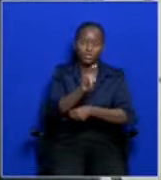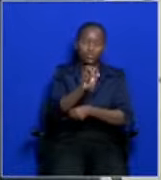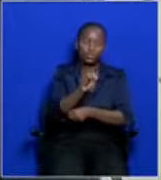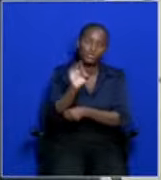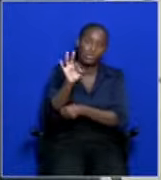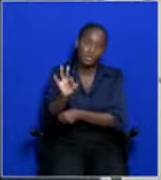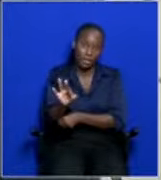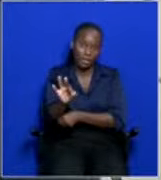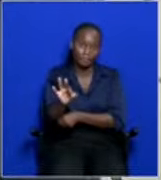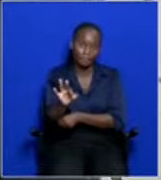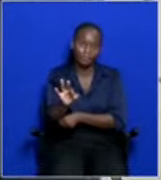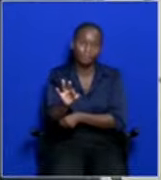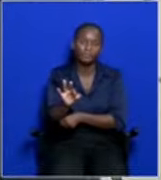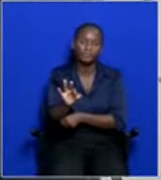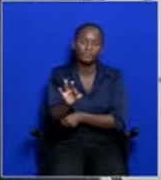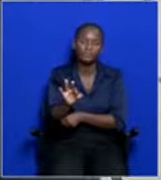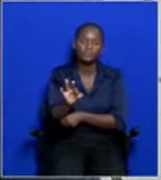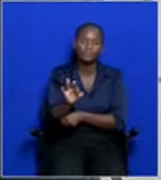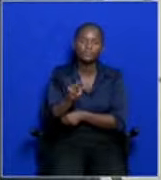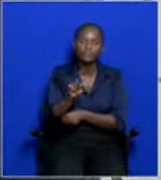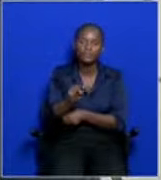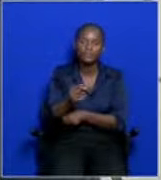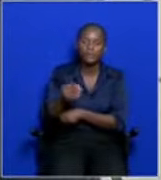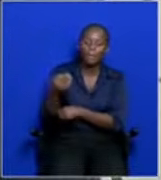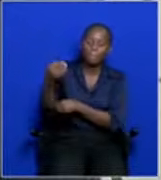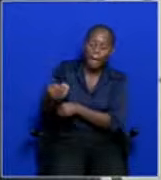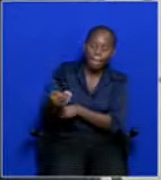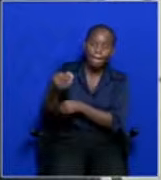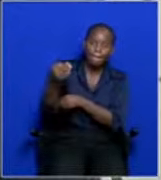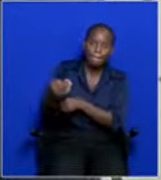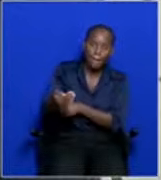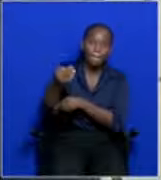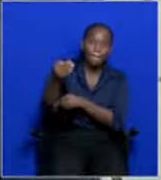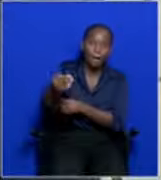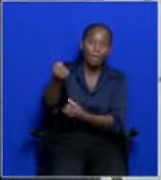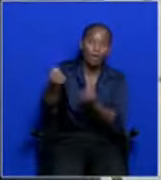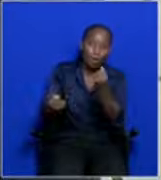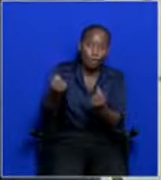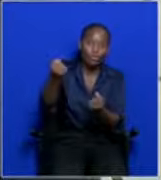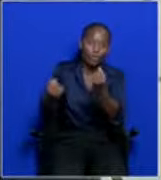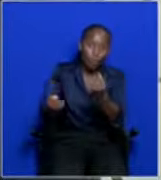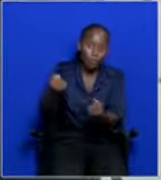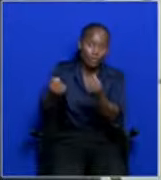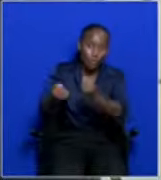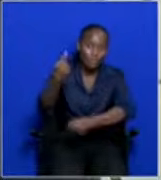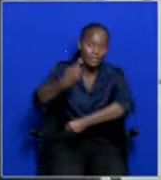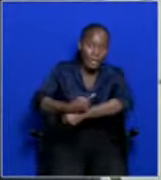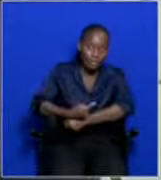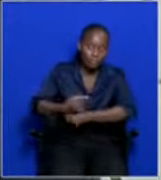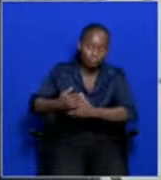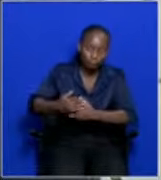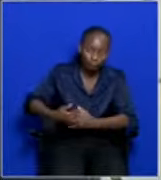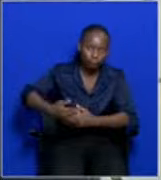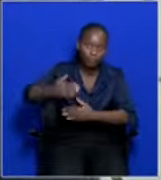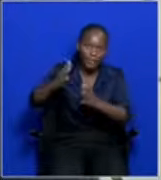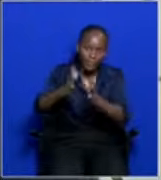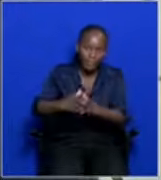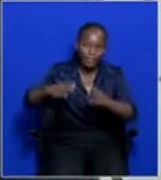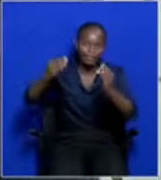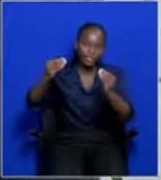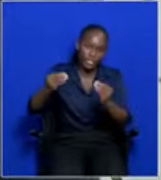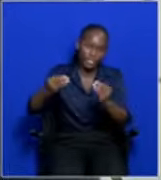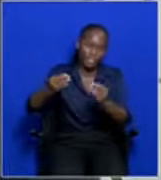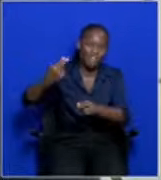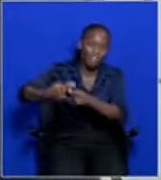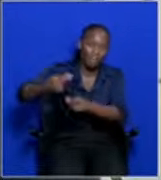court dates until the case reached trial stage and was set for the 18th February